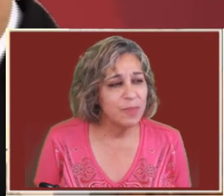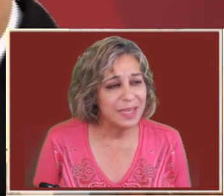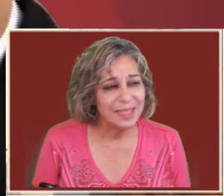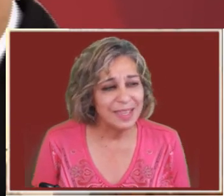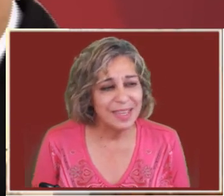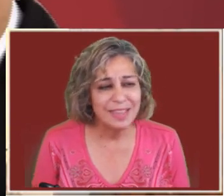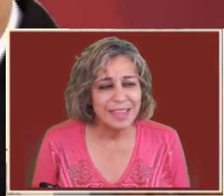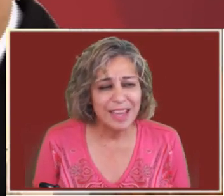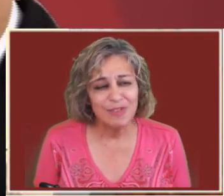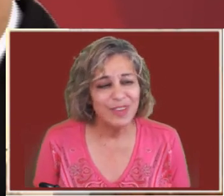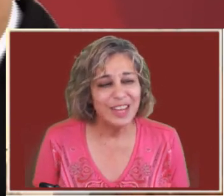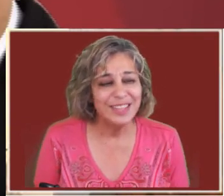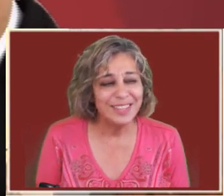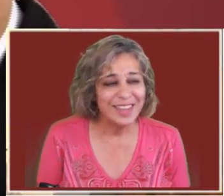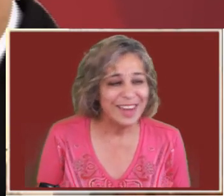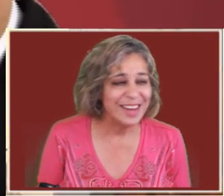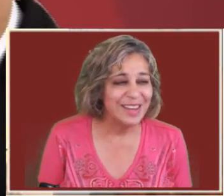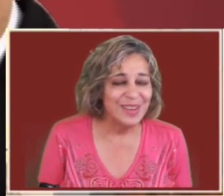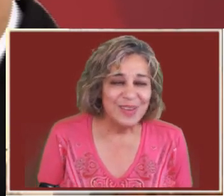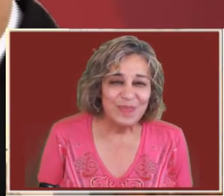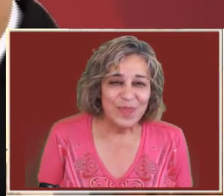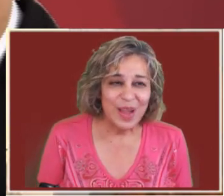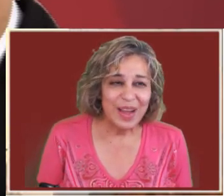for Presidente Conferencia.